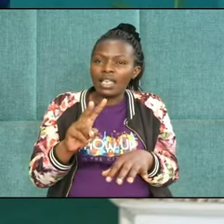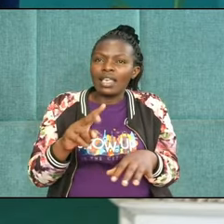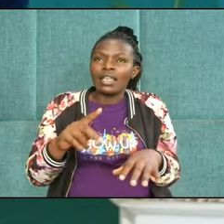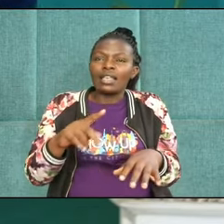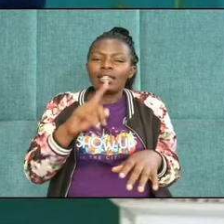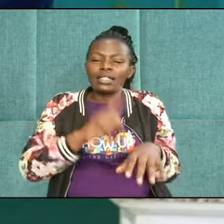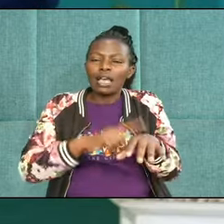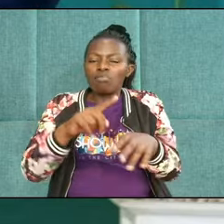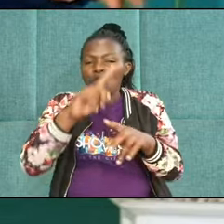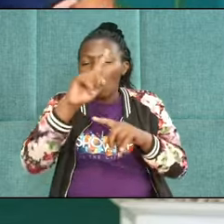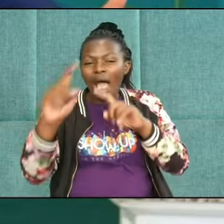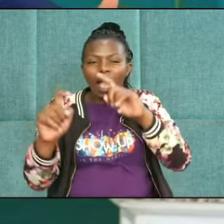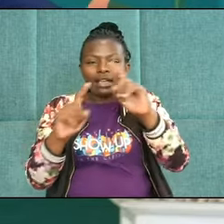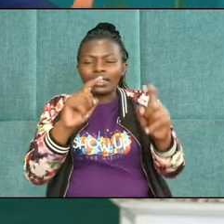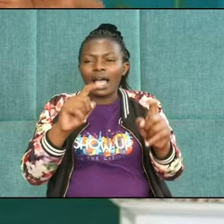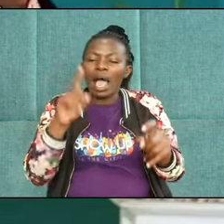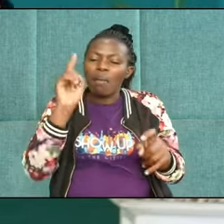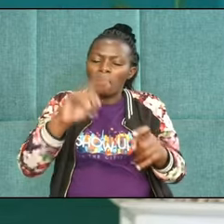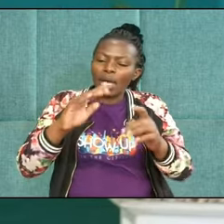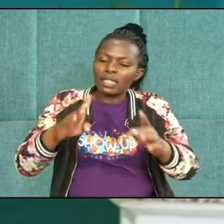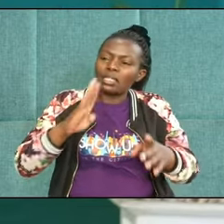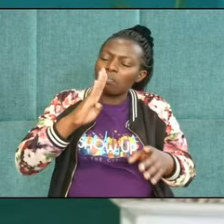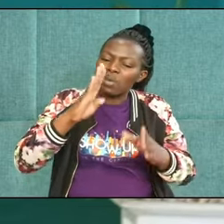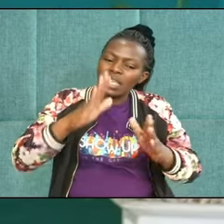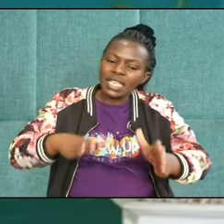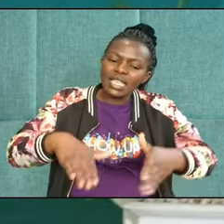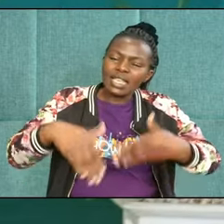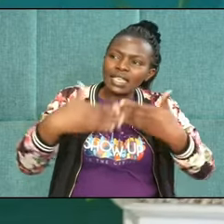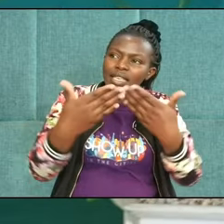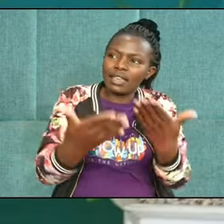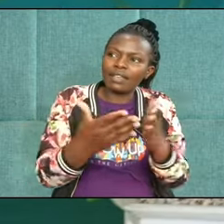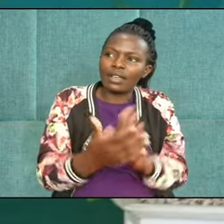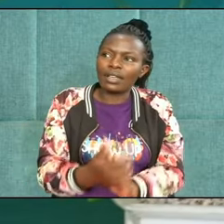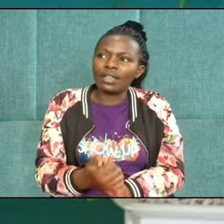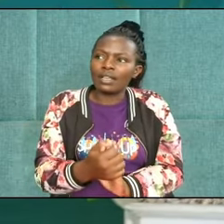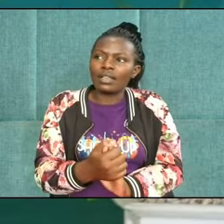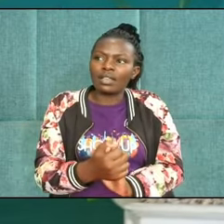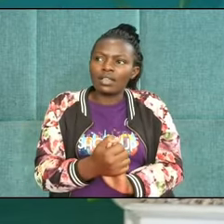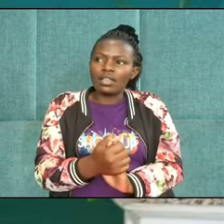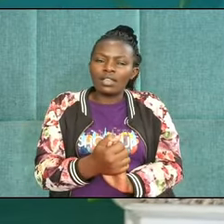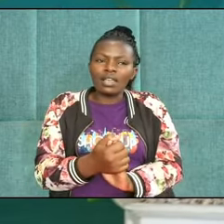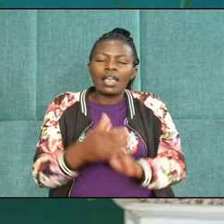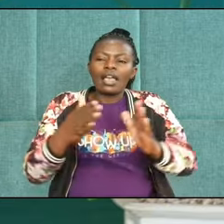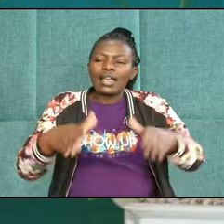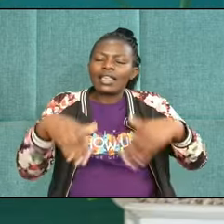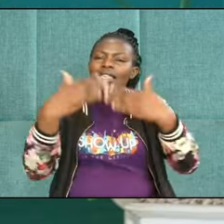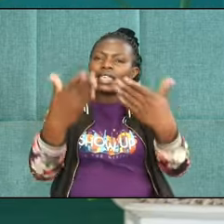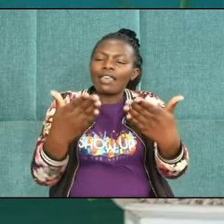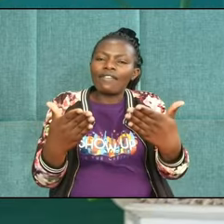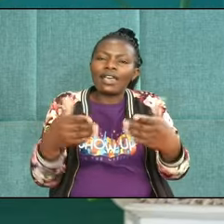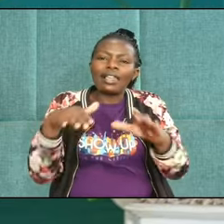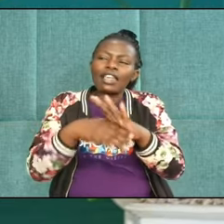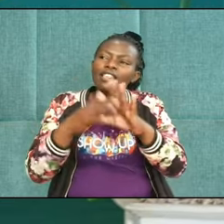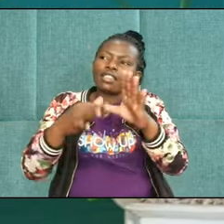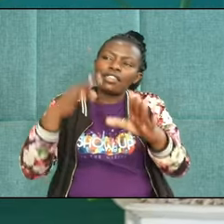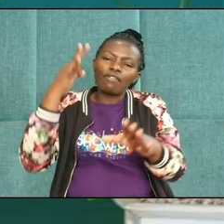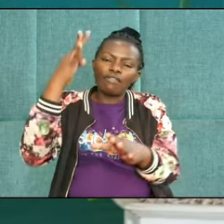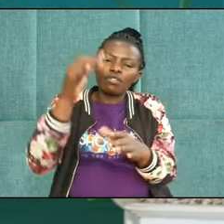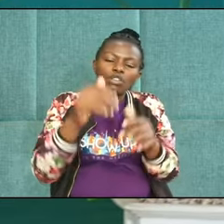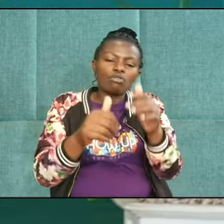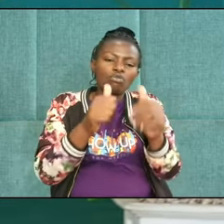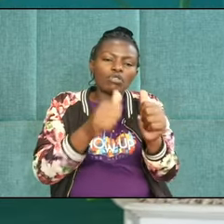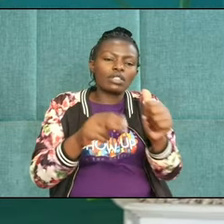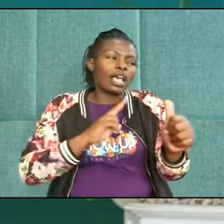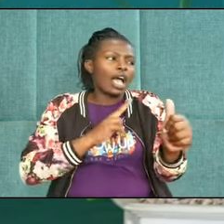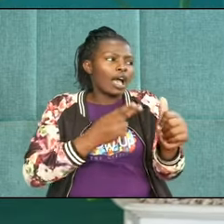be given. Now notice, given is in the future, which many of us